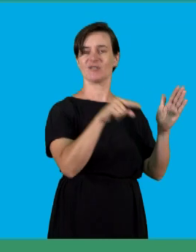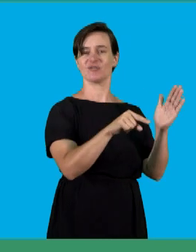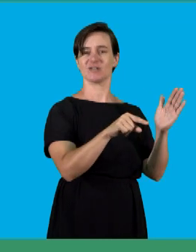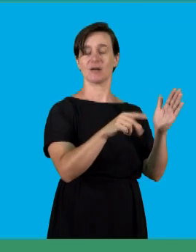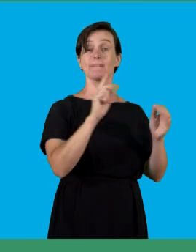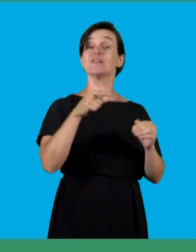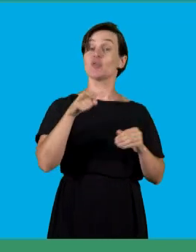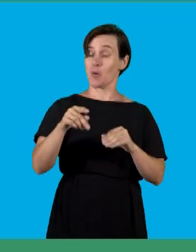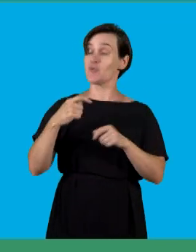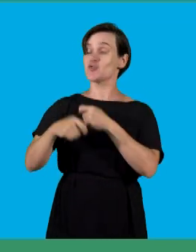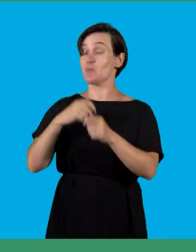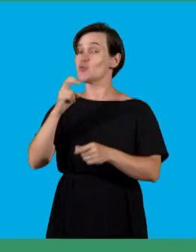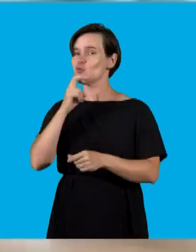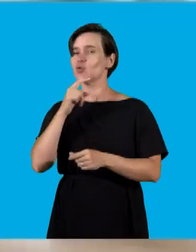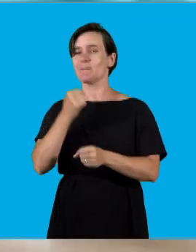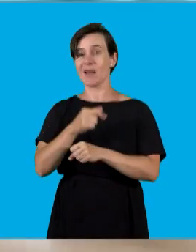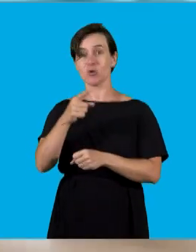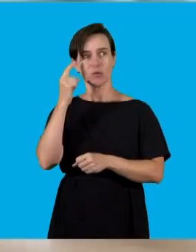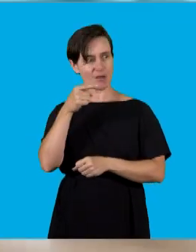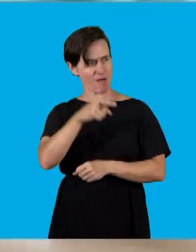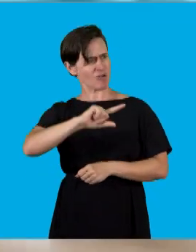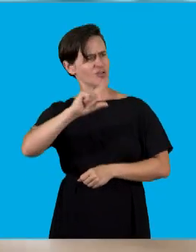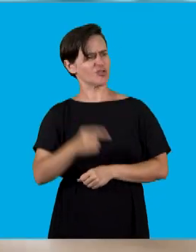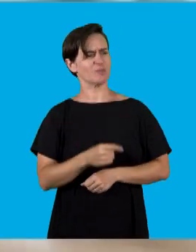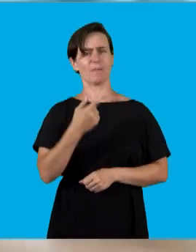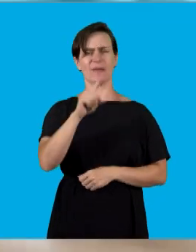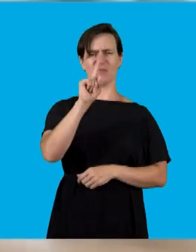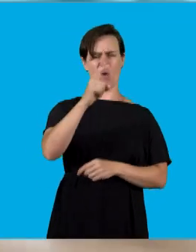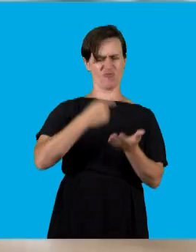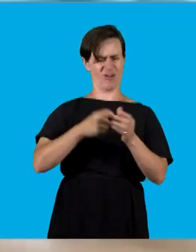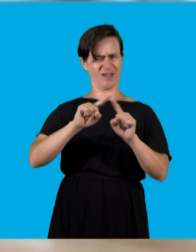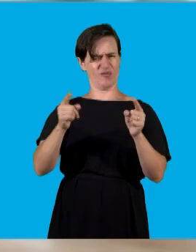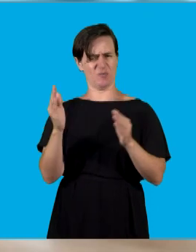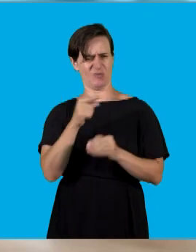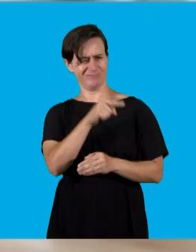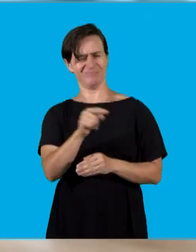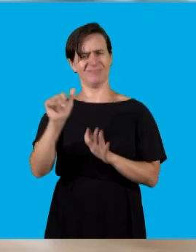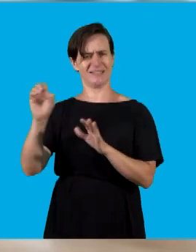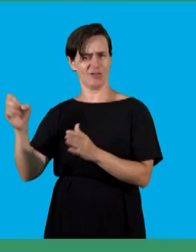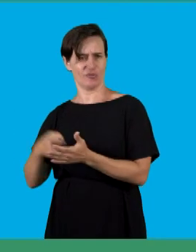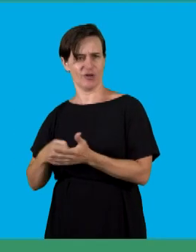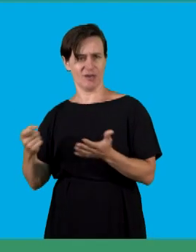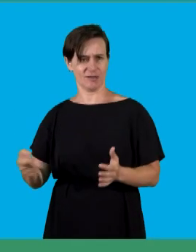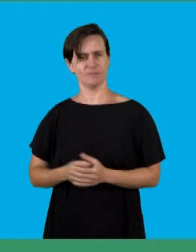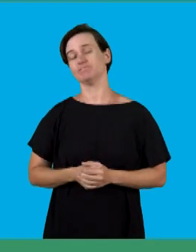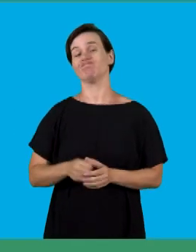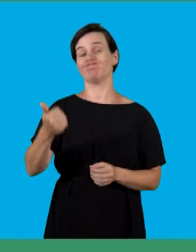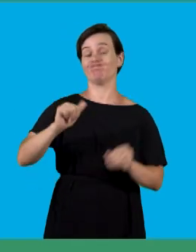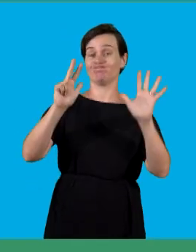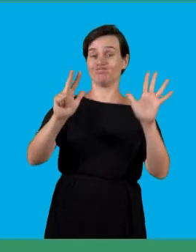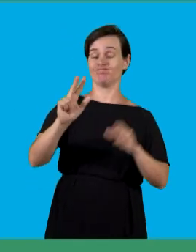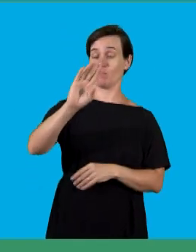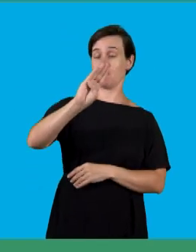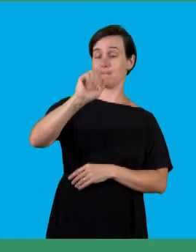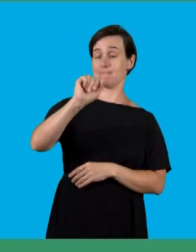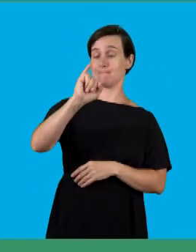this as a strategy to make you think that the product is cheaper. We then have what we call